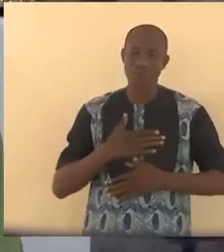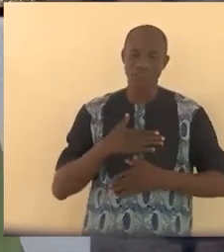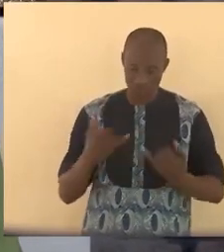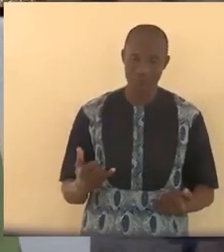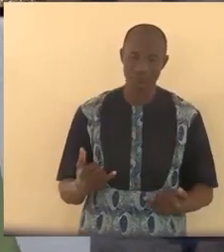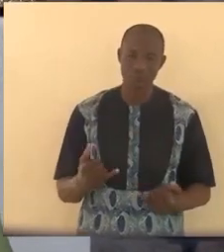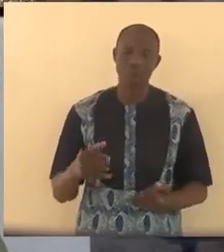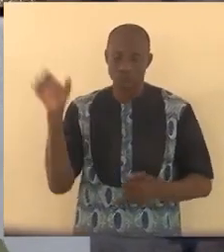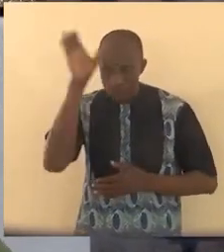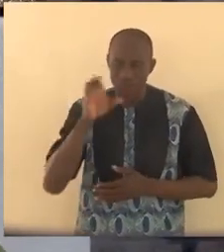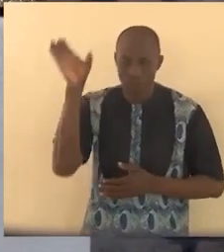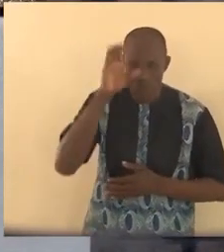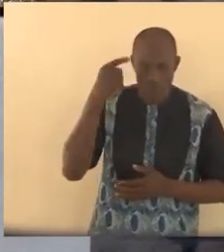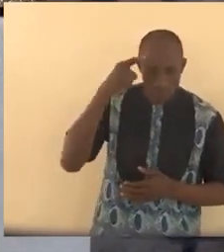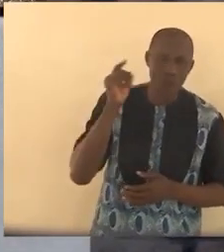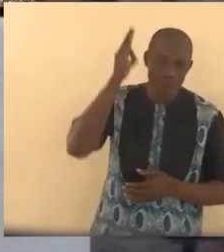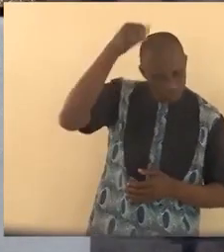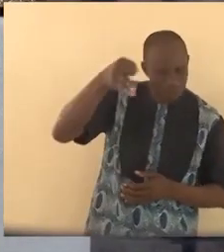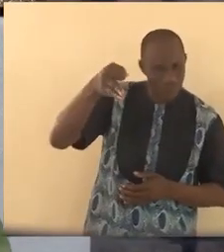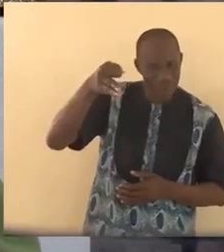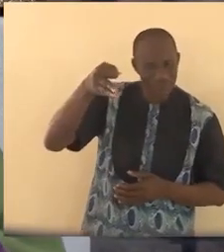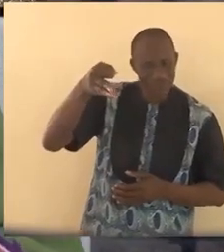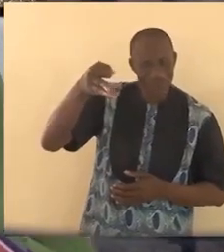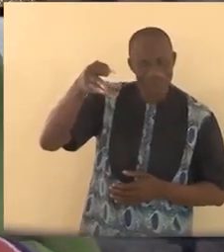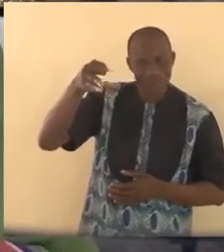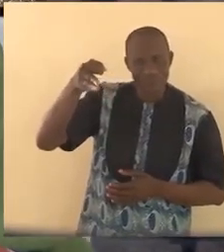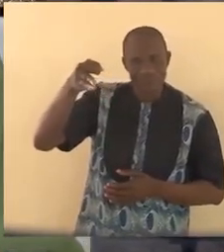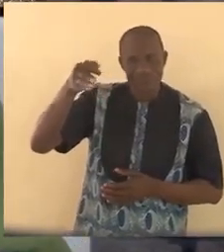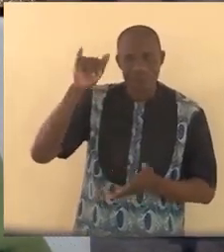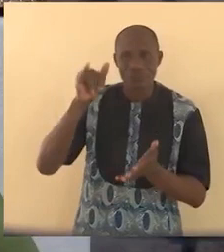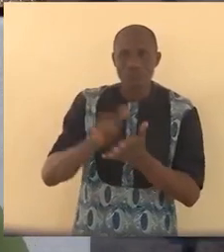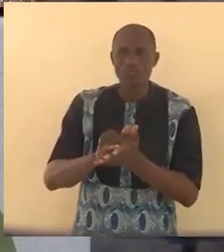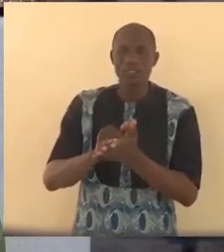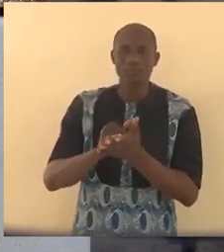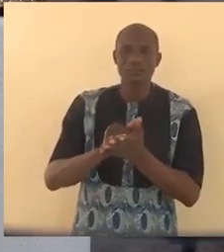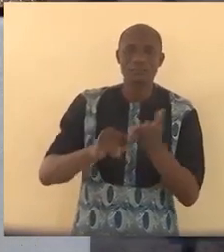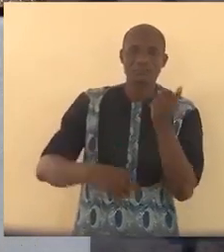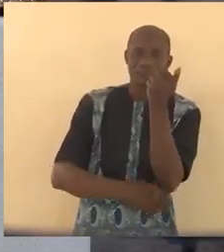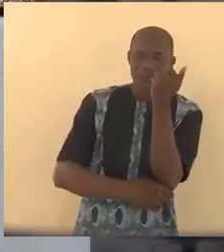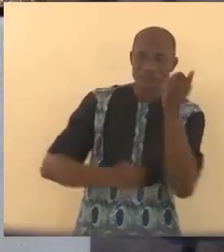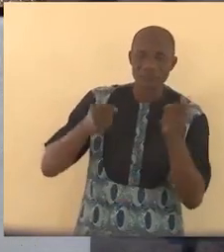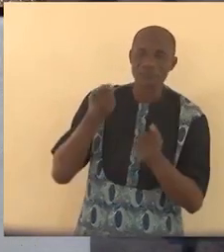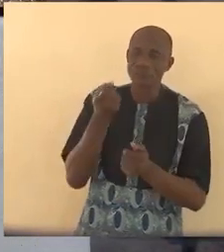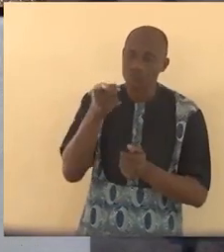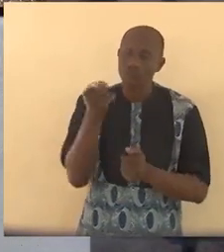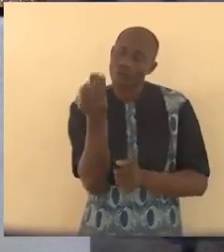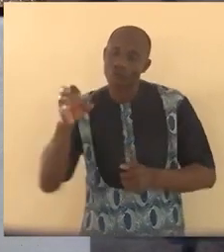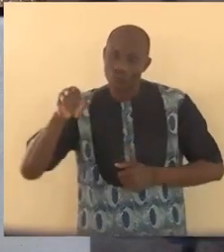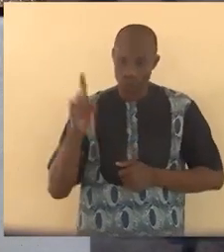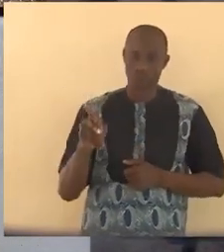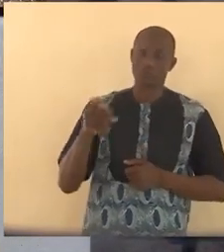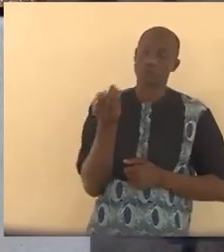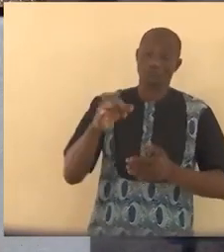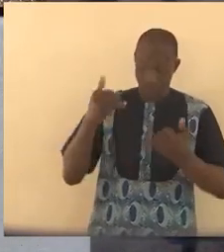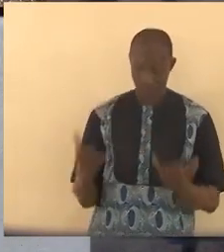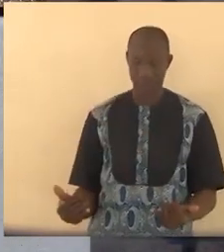constantly seeking for something of the future. And that robs you of the opportunity